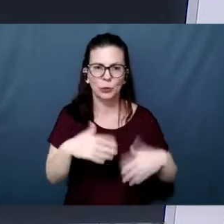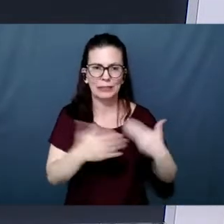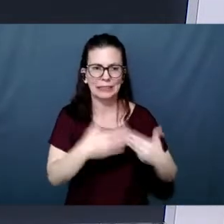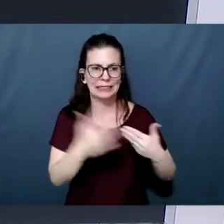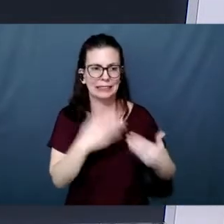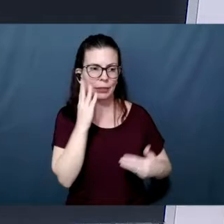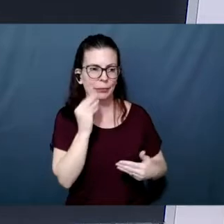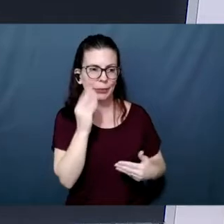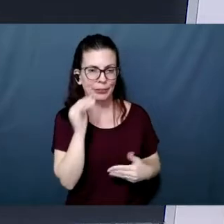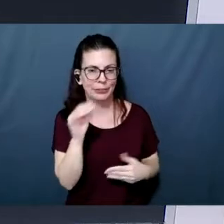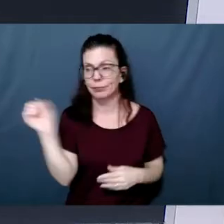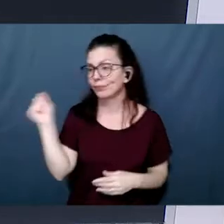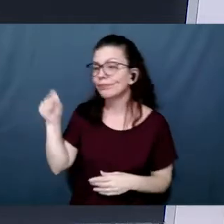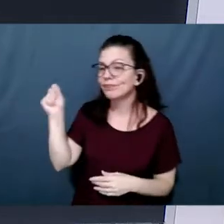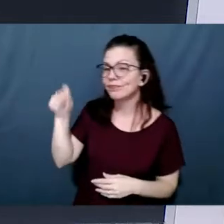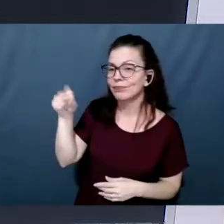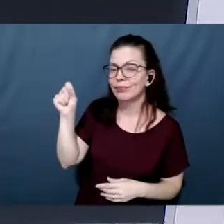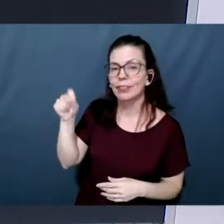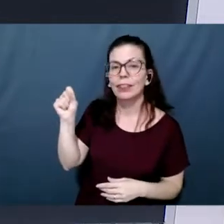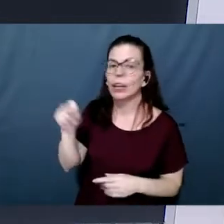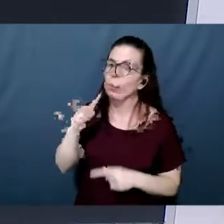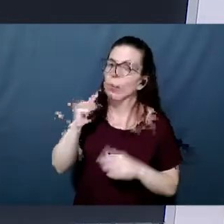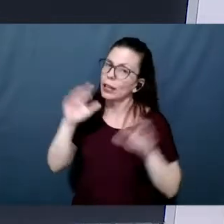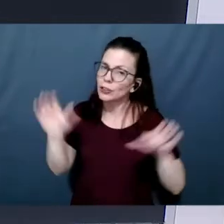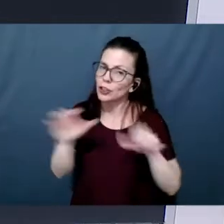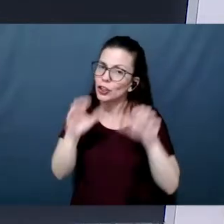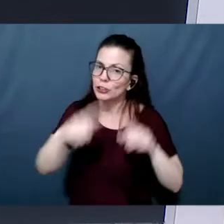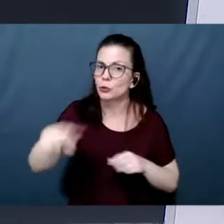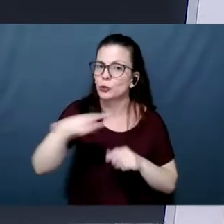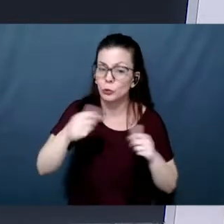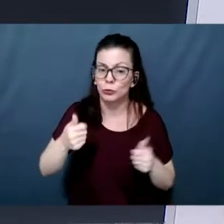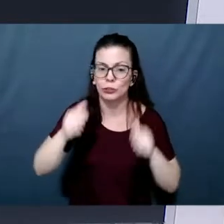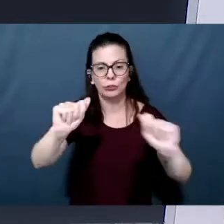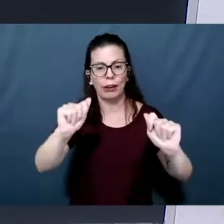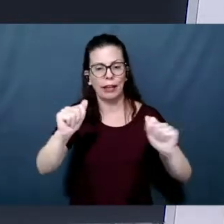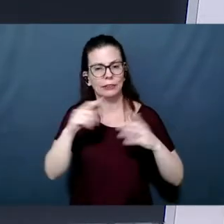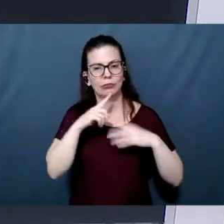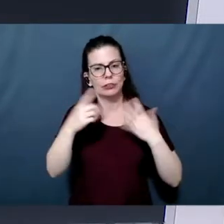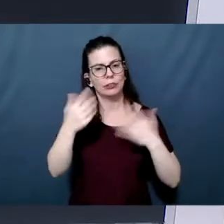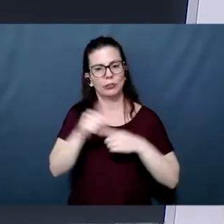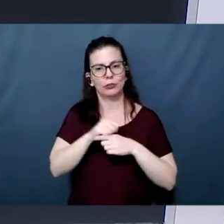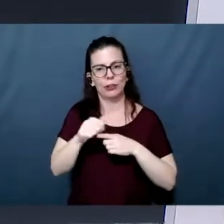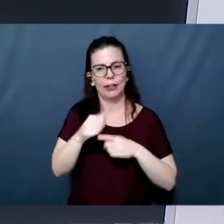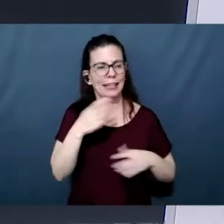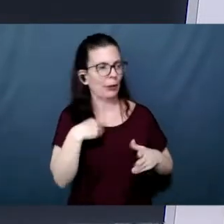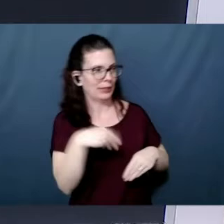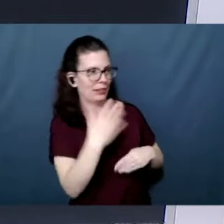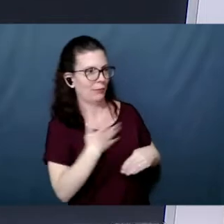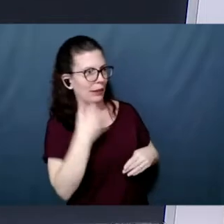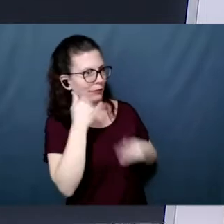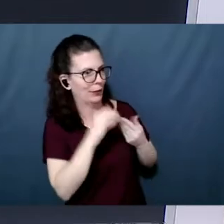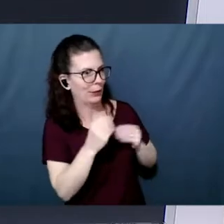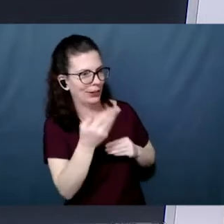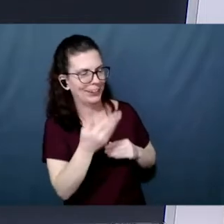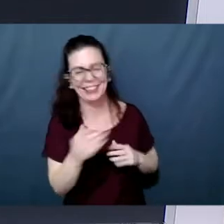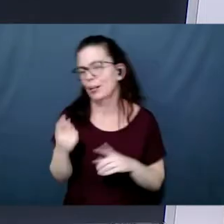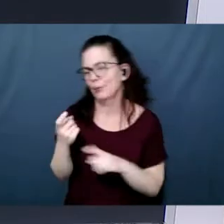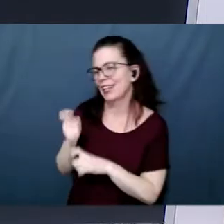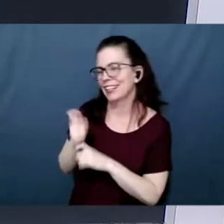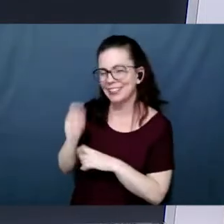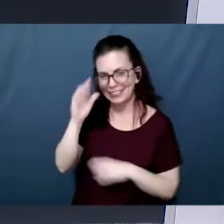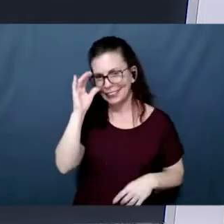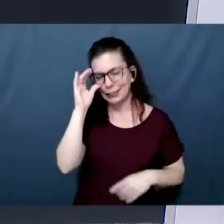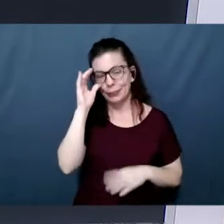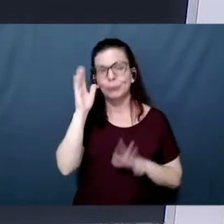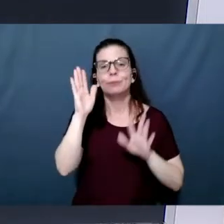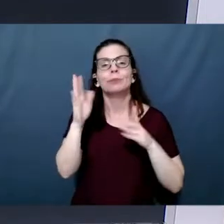So I highly encourage everyone to try it out just as an exercise where Find my number here. No, just kidding. just going into the AWS console,